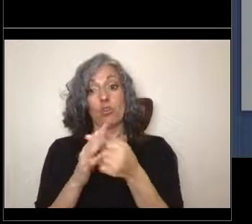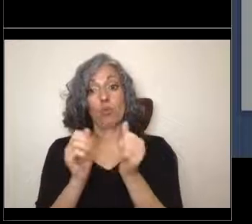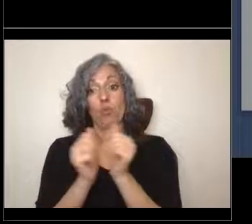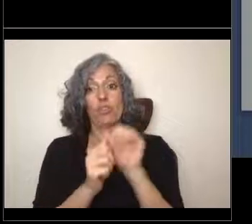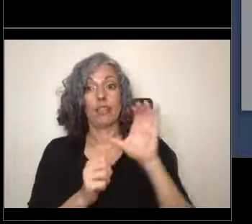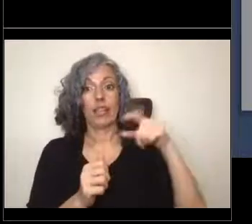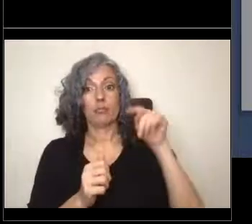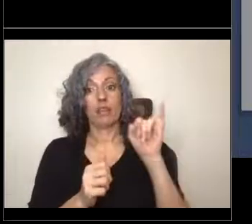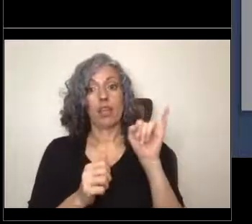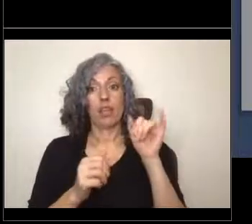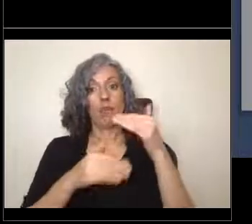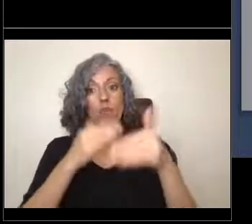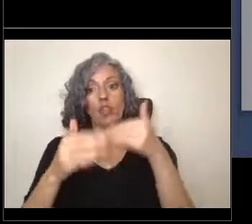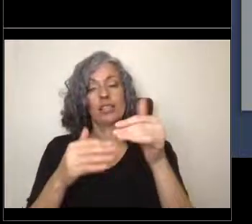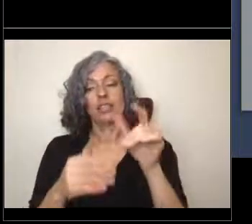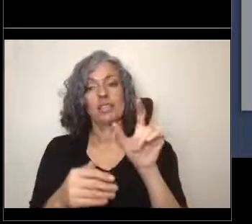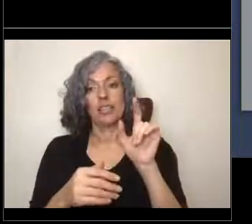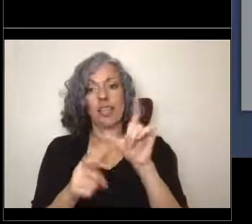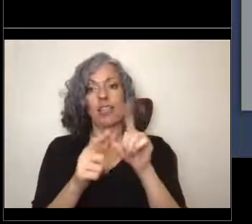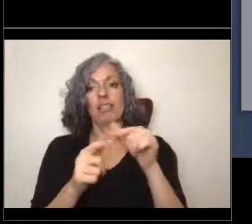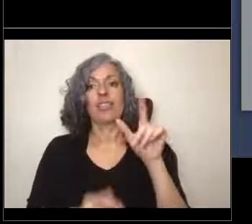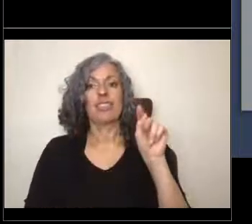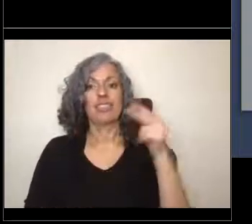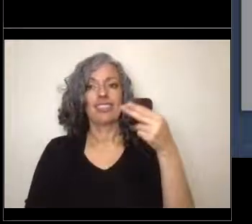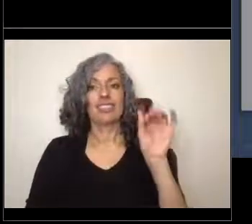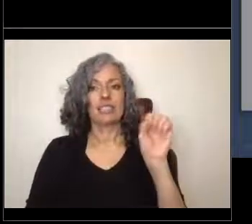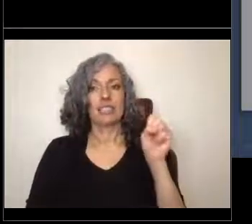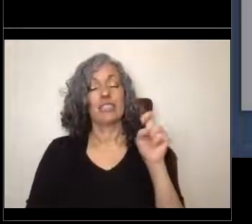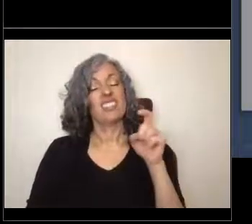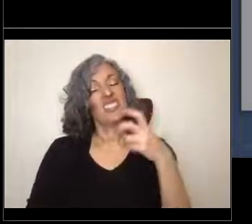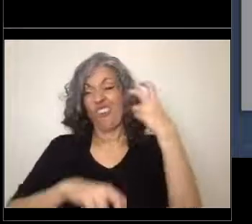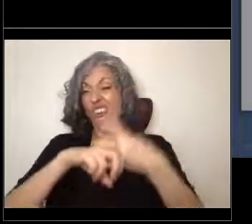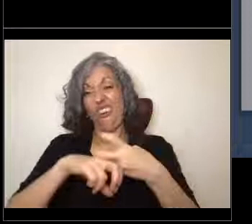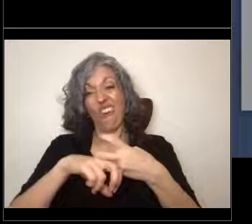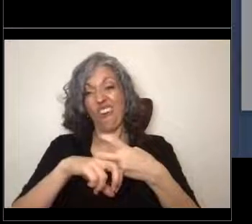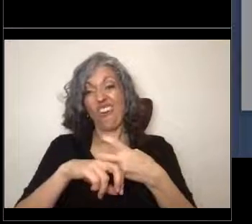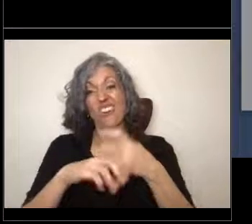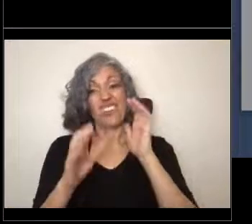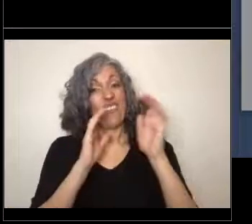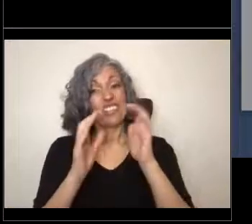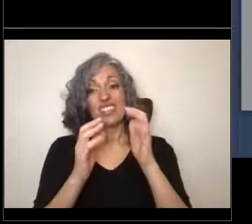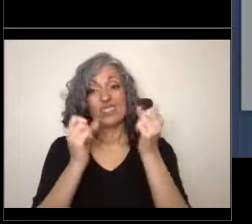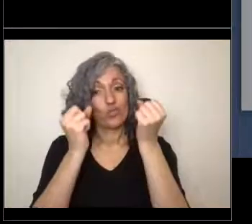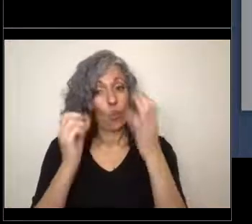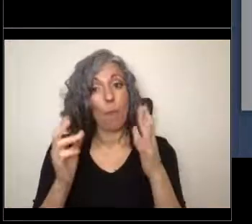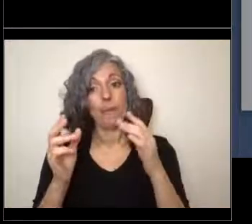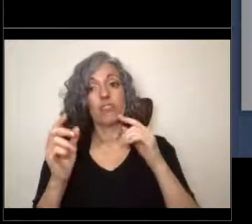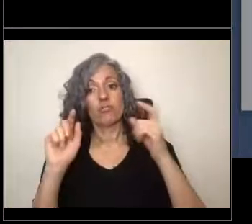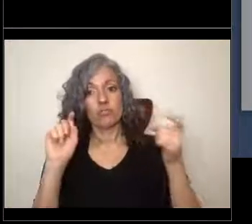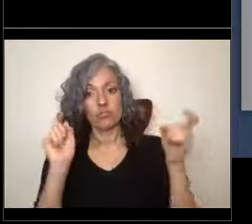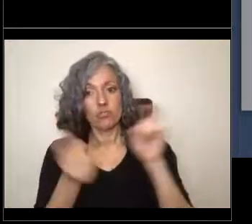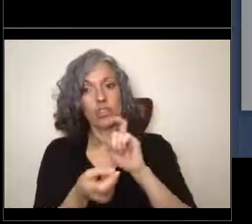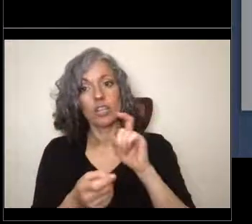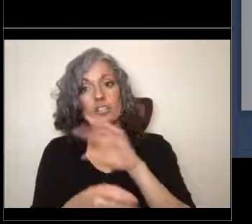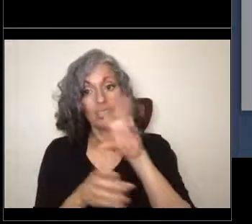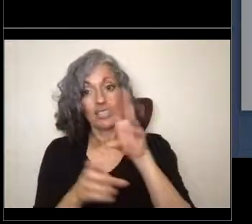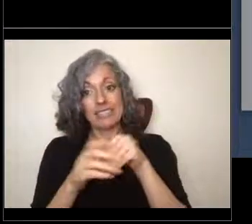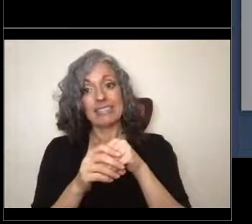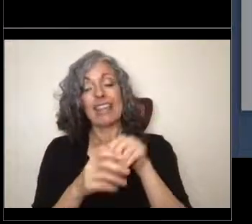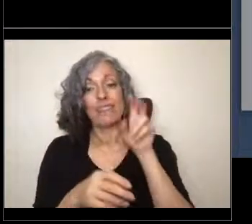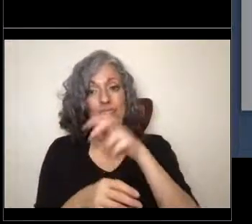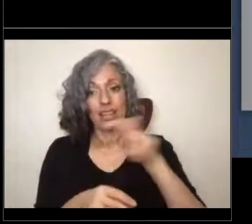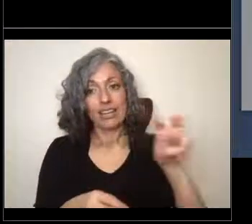then CSIS, these have been difficult conversations, and there's a lot of change going on inside of transportation funding, financing, and